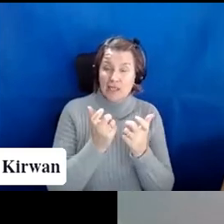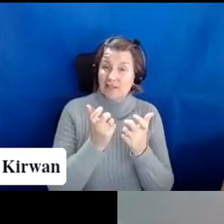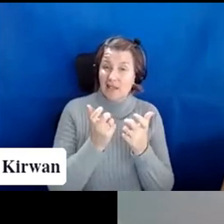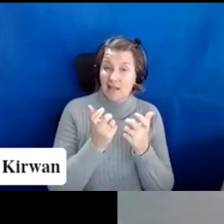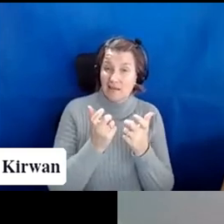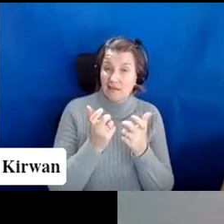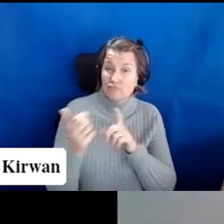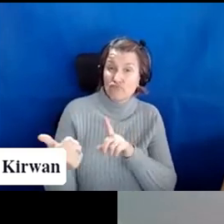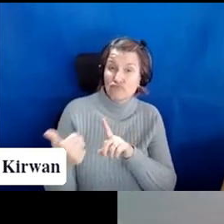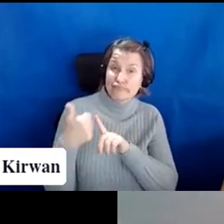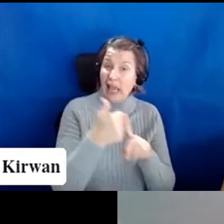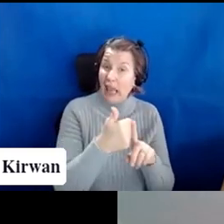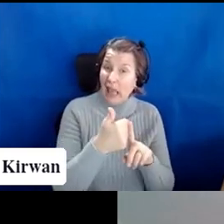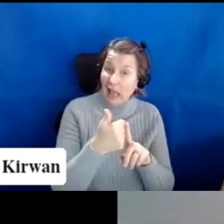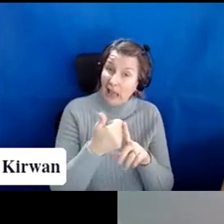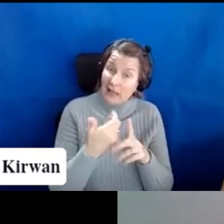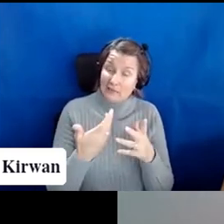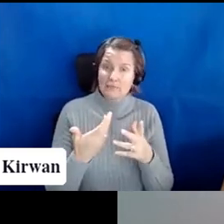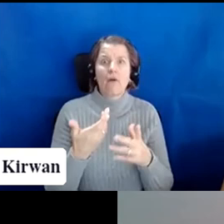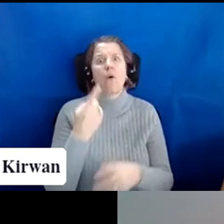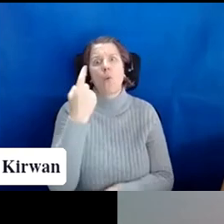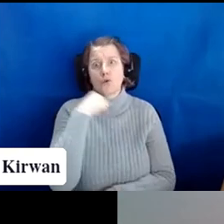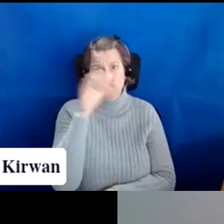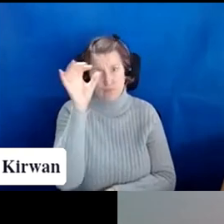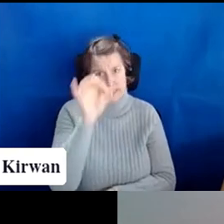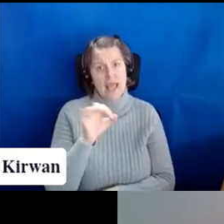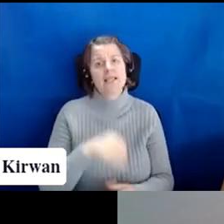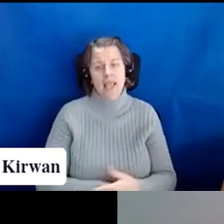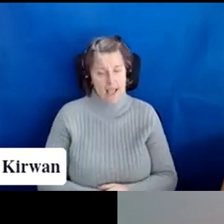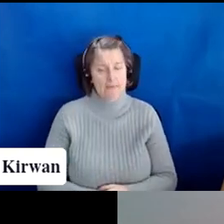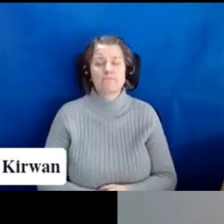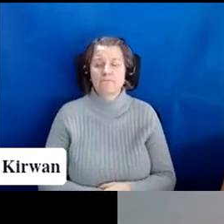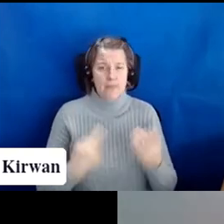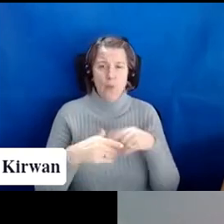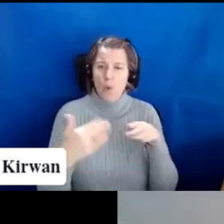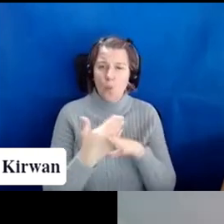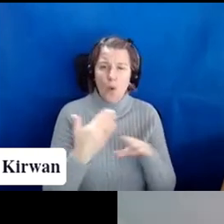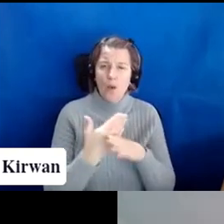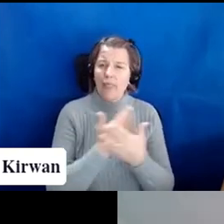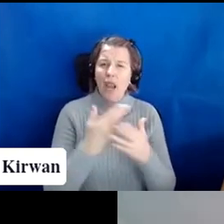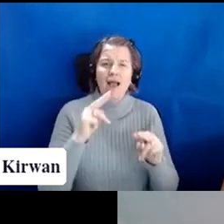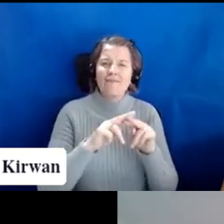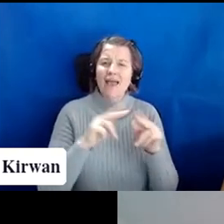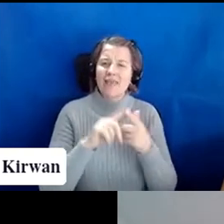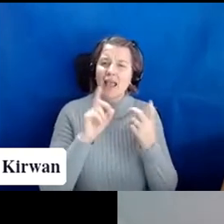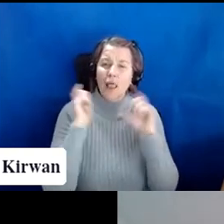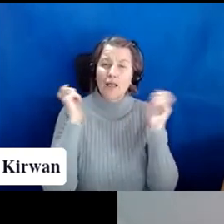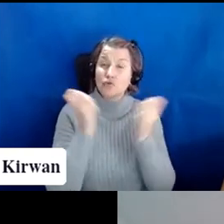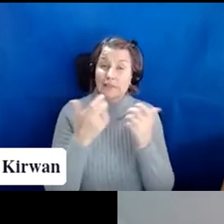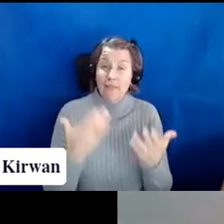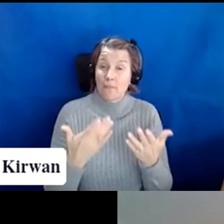taking this sort of work forward? 100%, 100%. We work with a lot of FE colleges at the moment